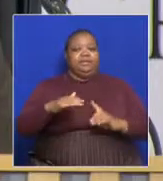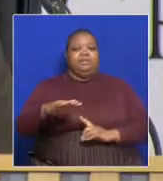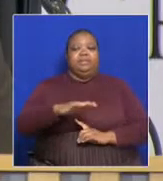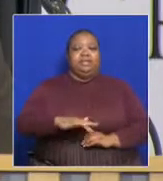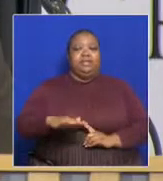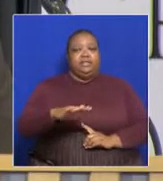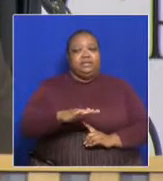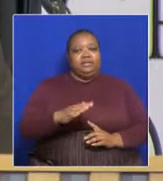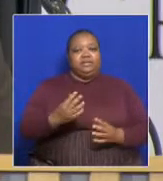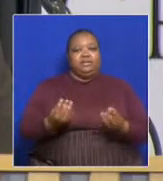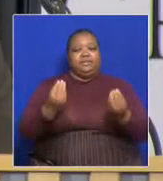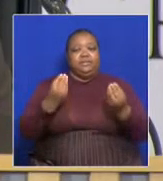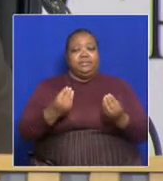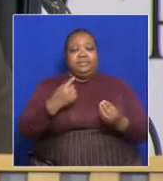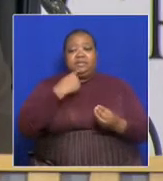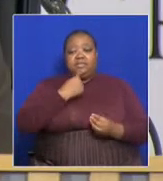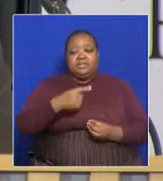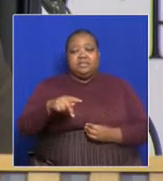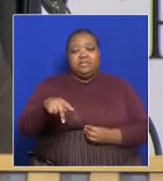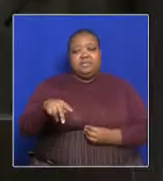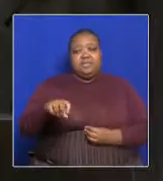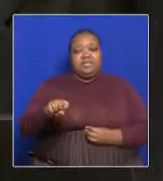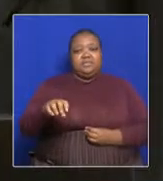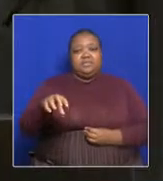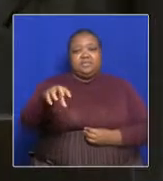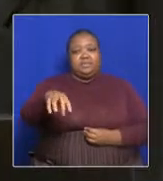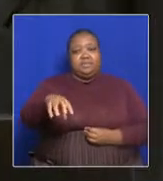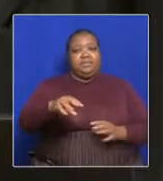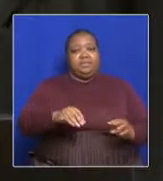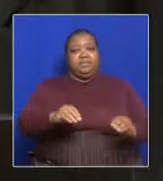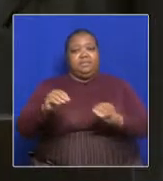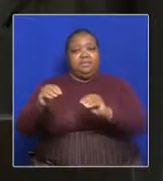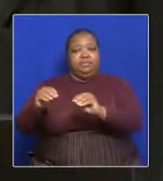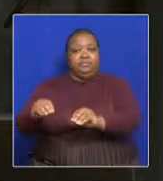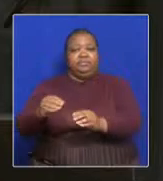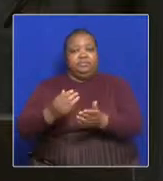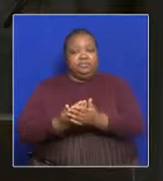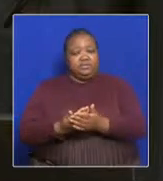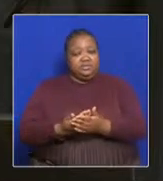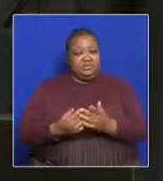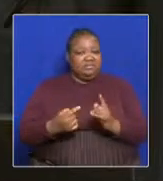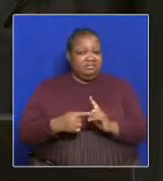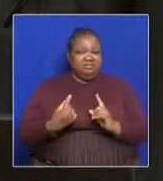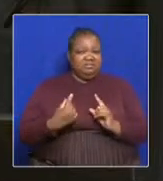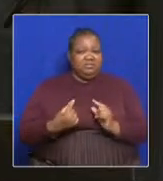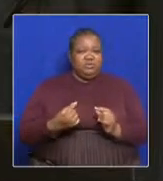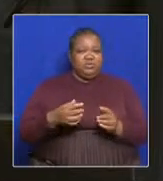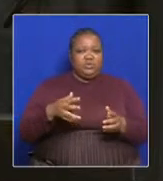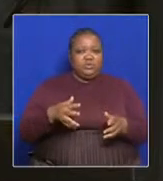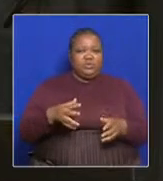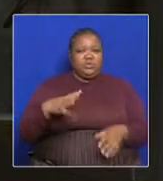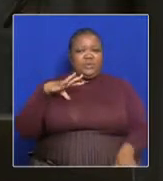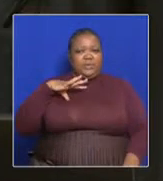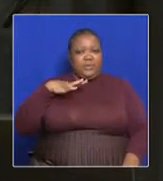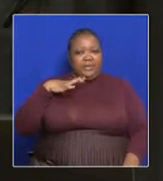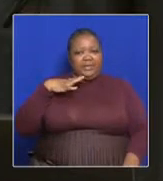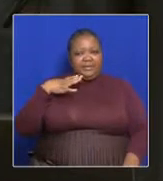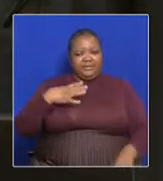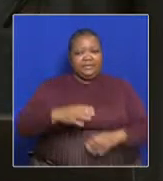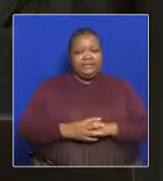to Port Shepstone. That's all he does. Yes. And that to